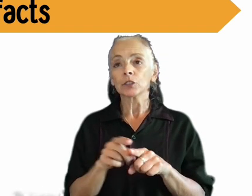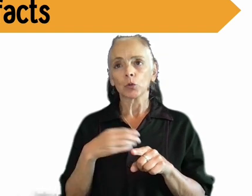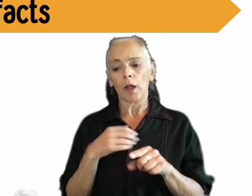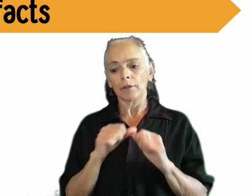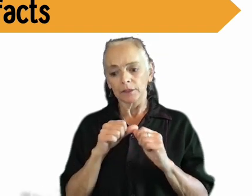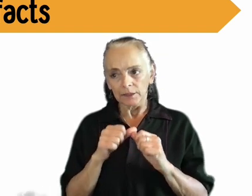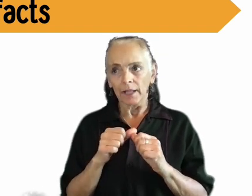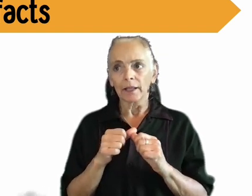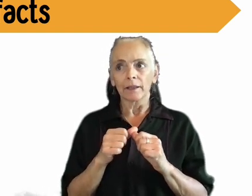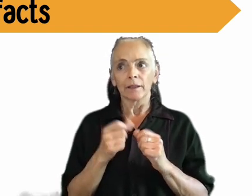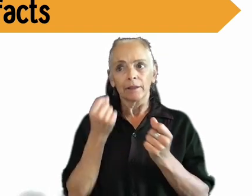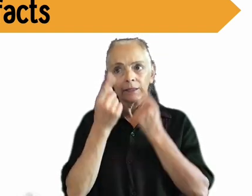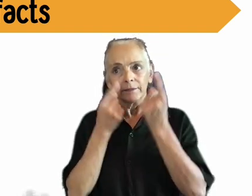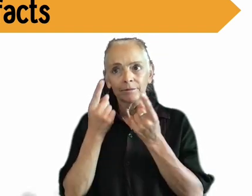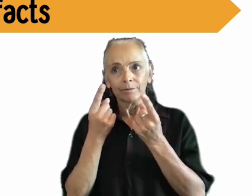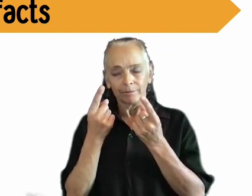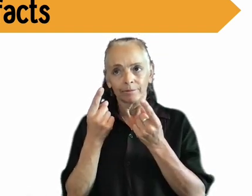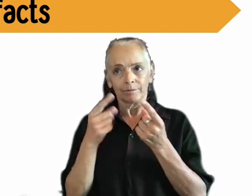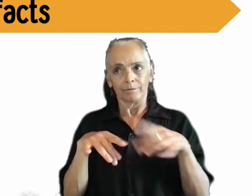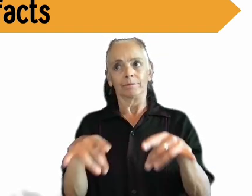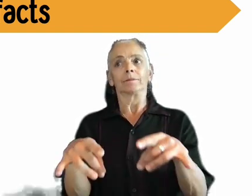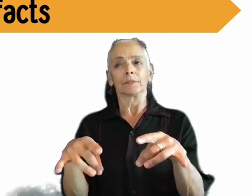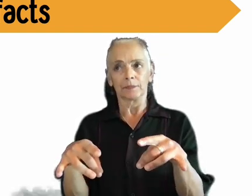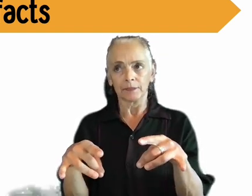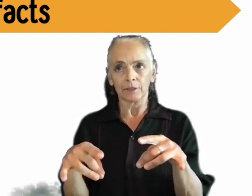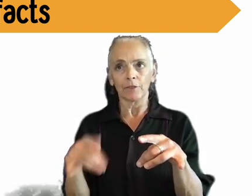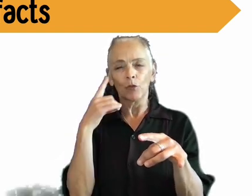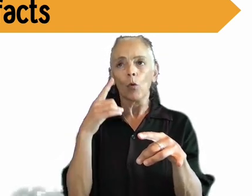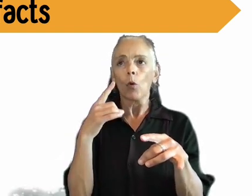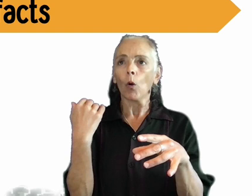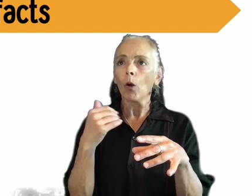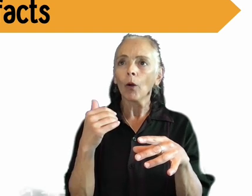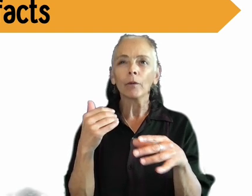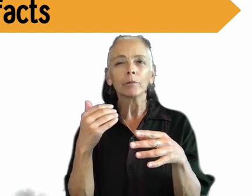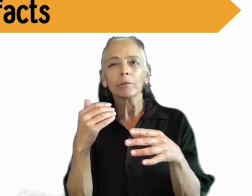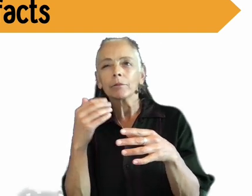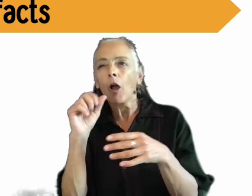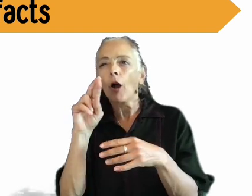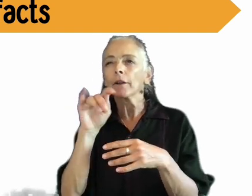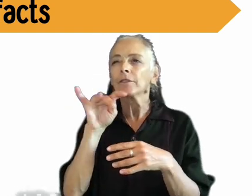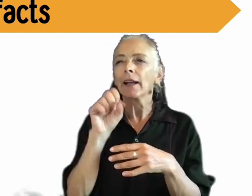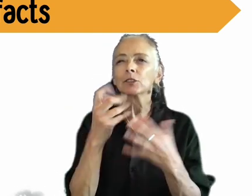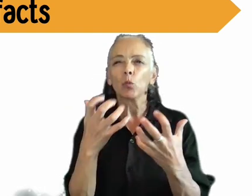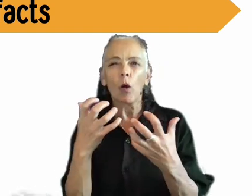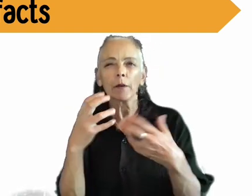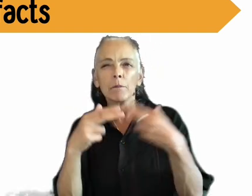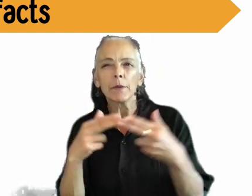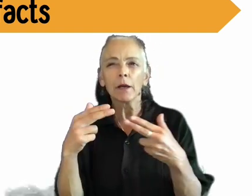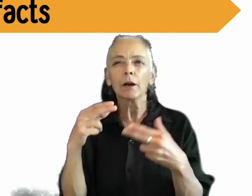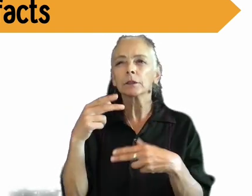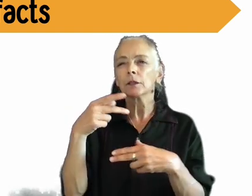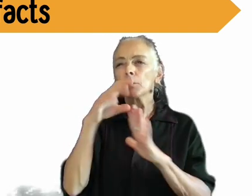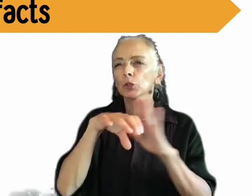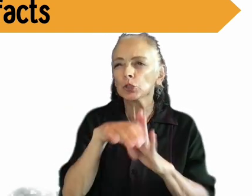insights come in for those really needy artifacts that you dream of building things like personas or journey maps but a